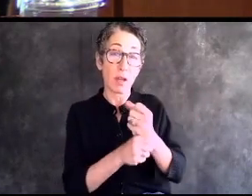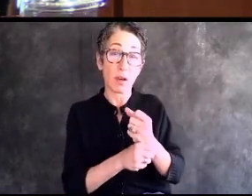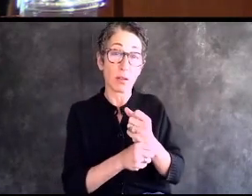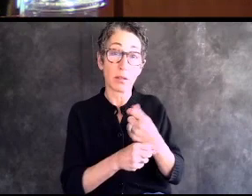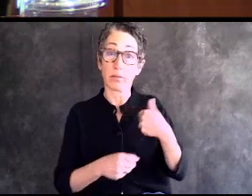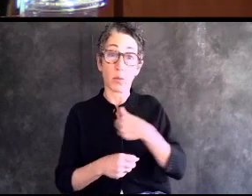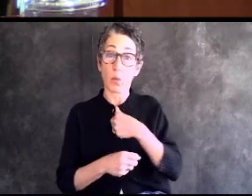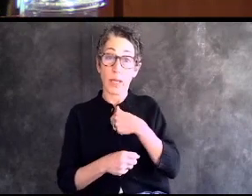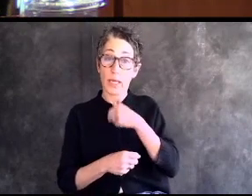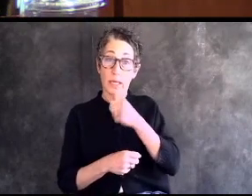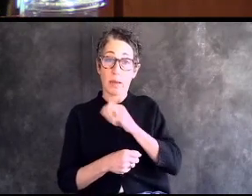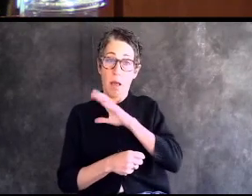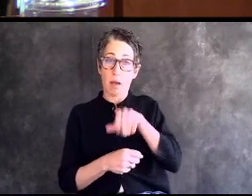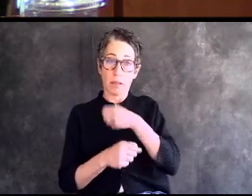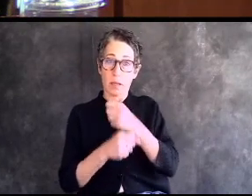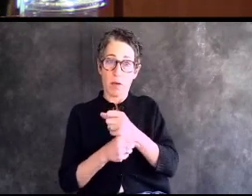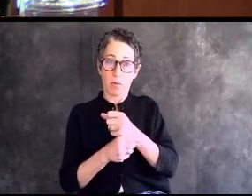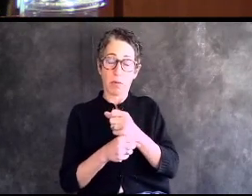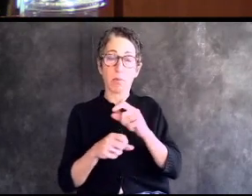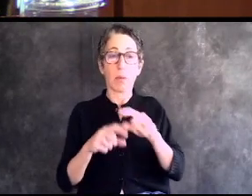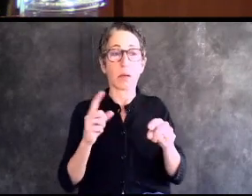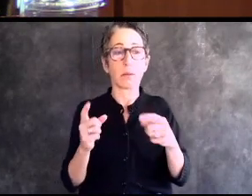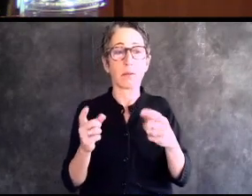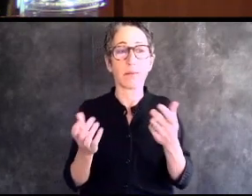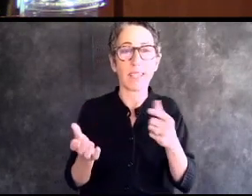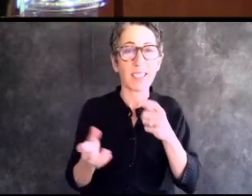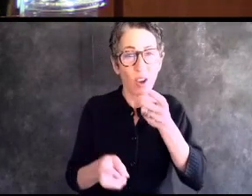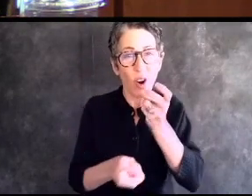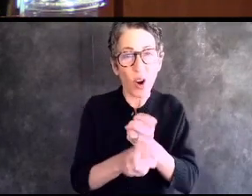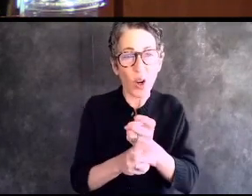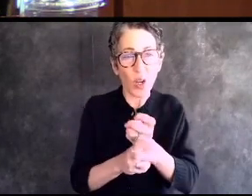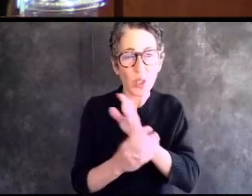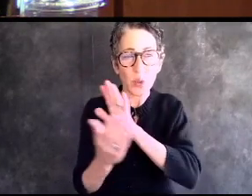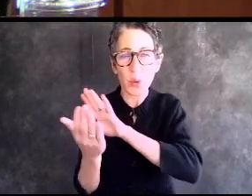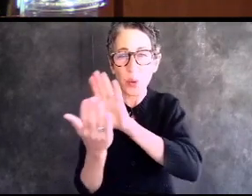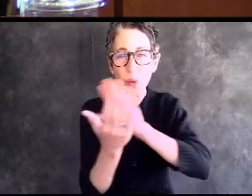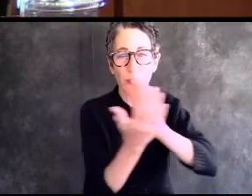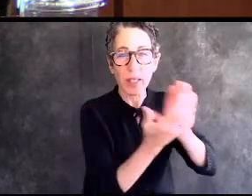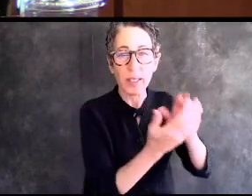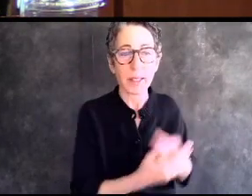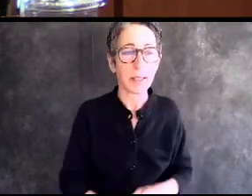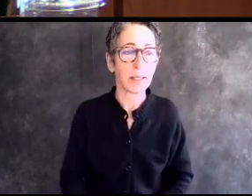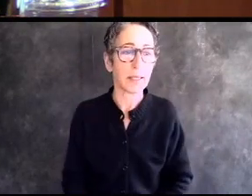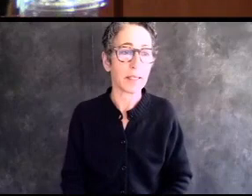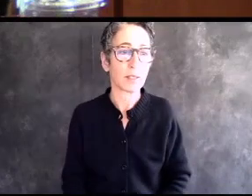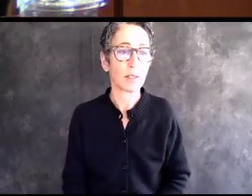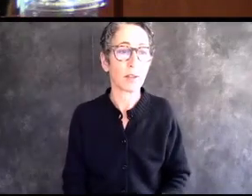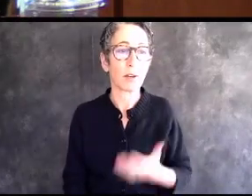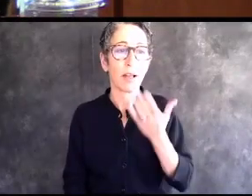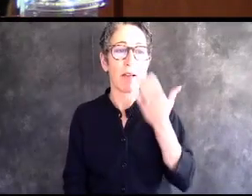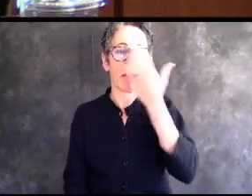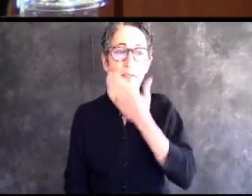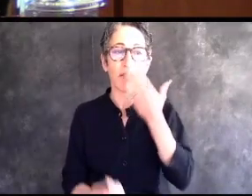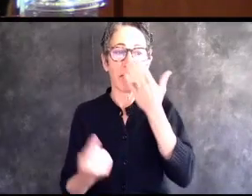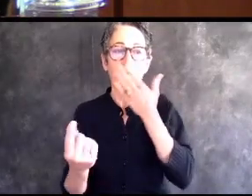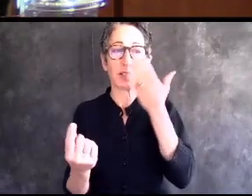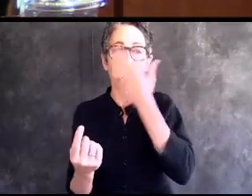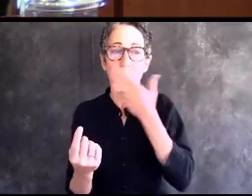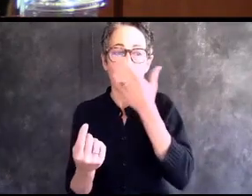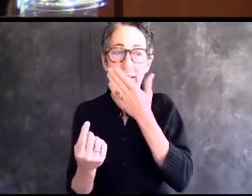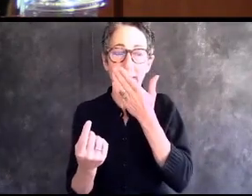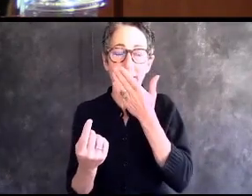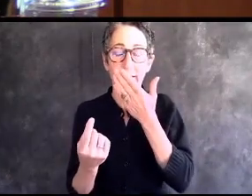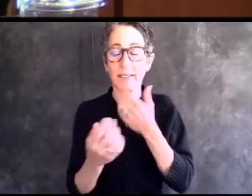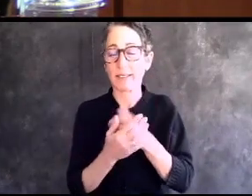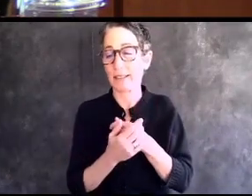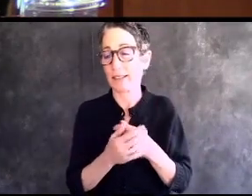just didn't work very well over masks. And so the face-to-face convening kind of